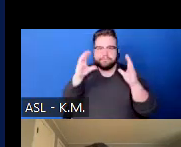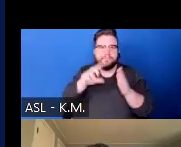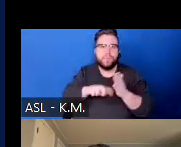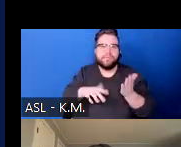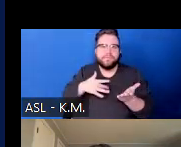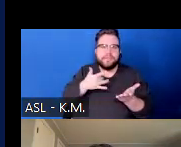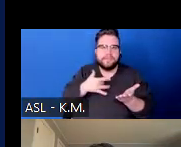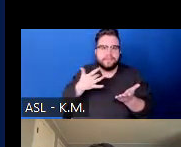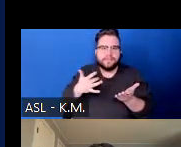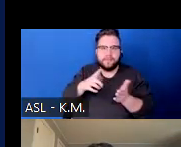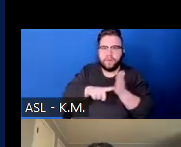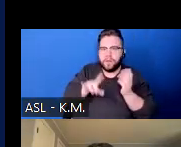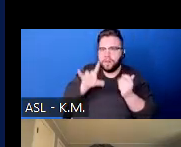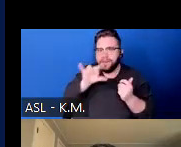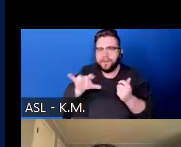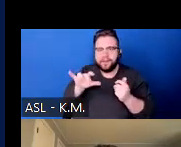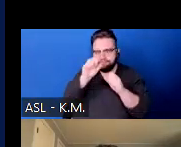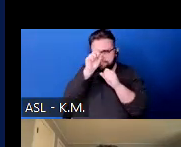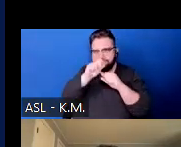mental image in a better way.